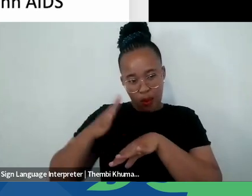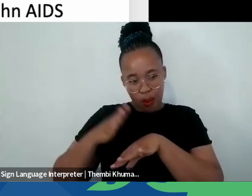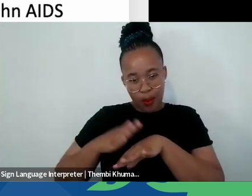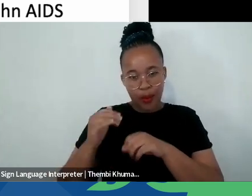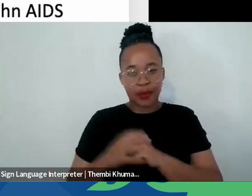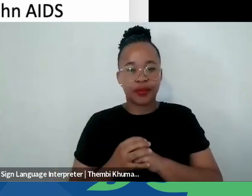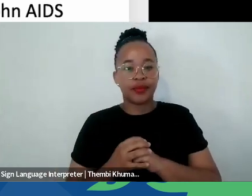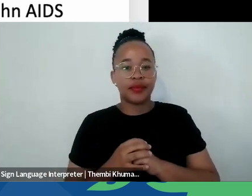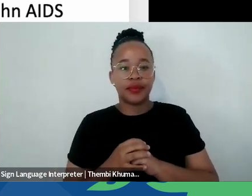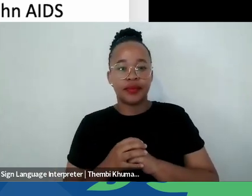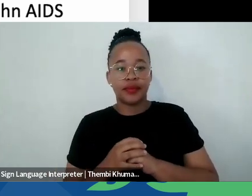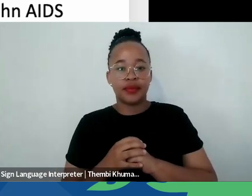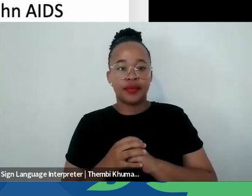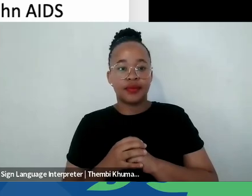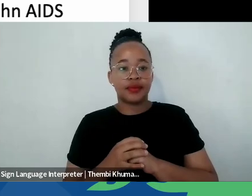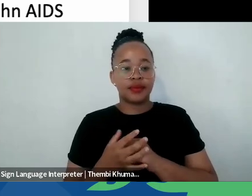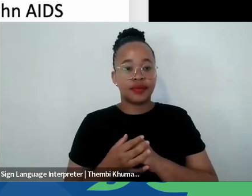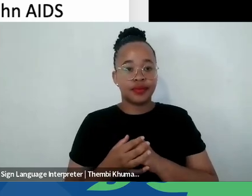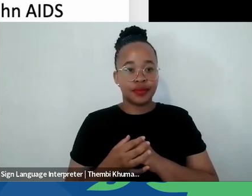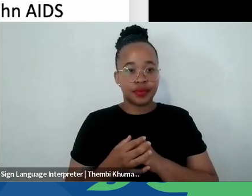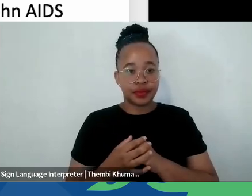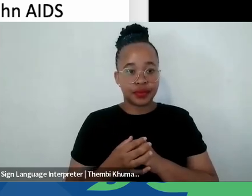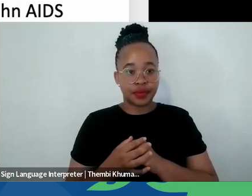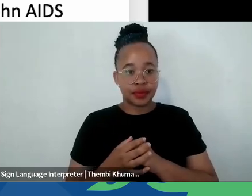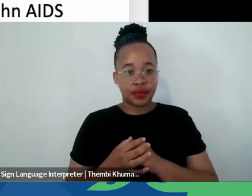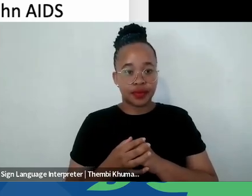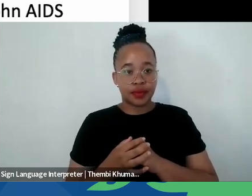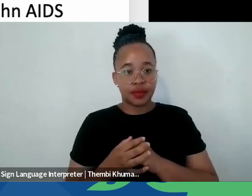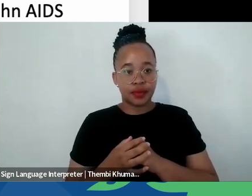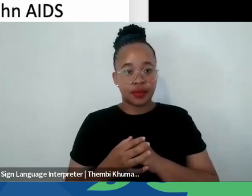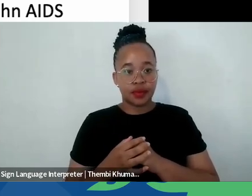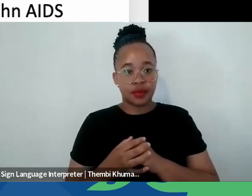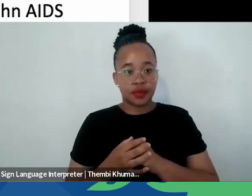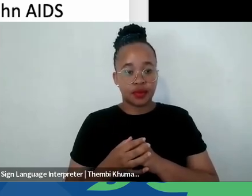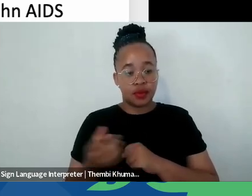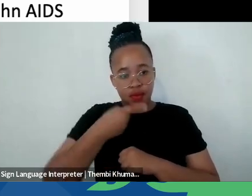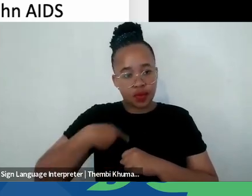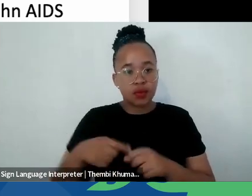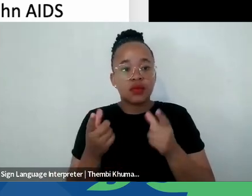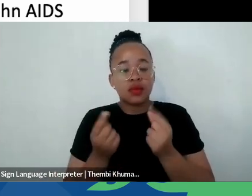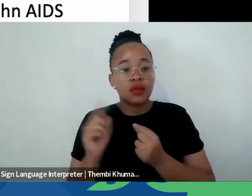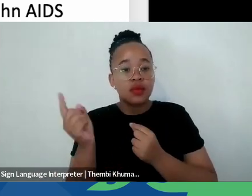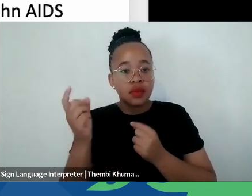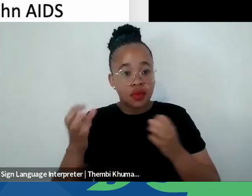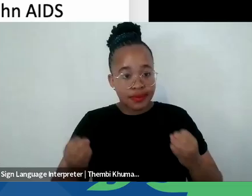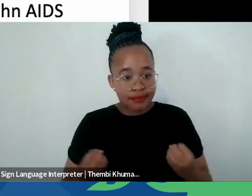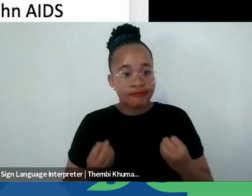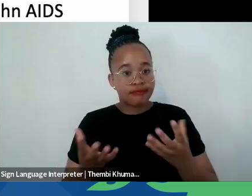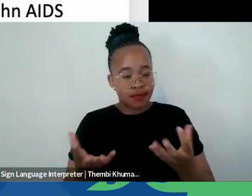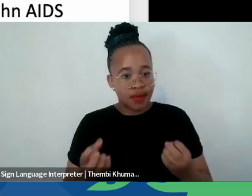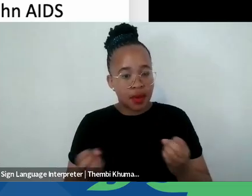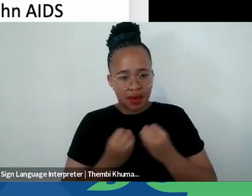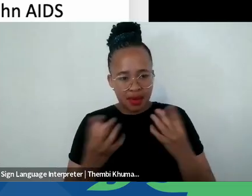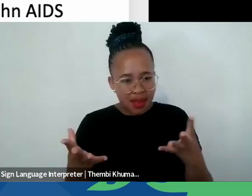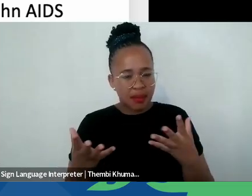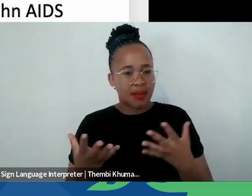to situate the chemsex program. So we've been providing services to men who have sex with men in